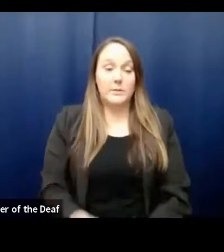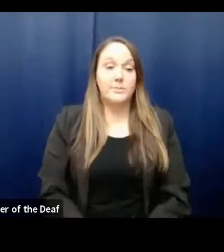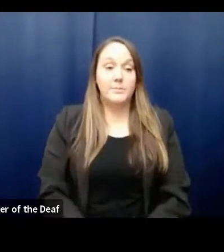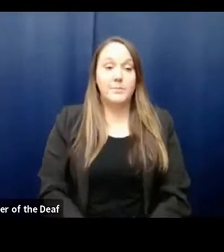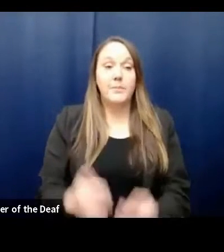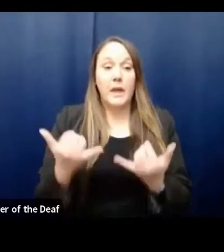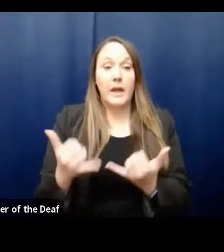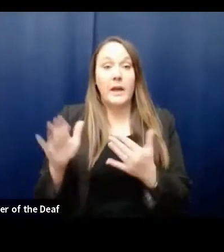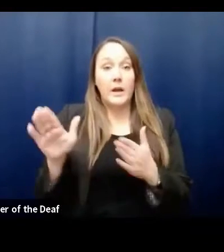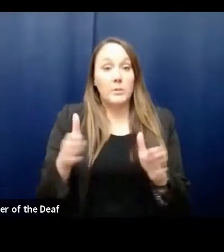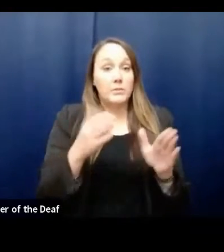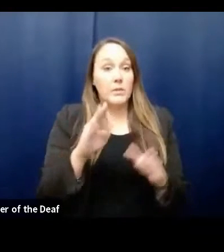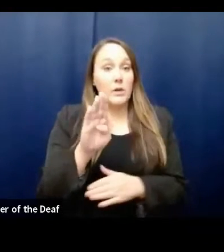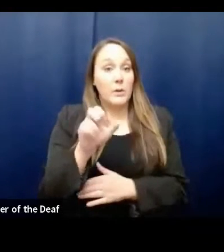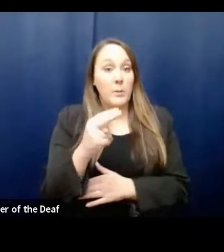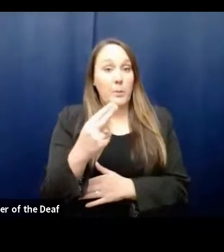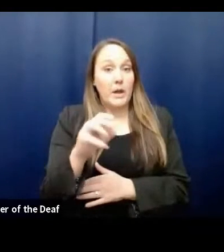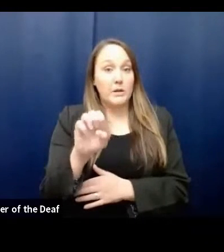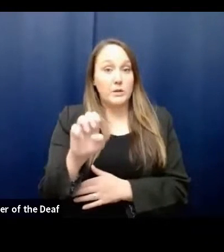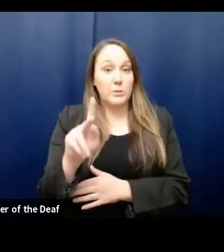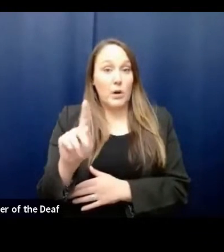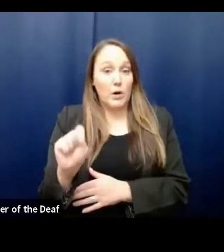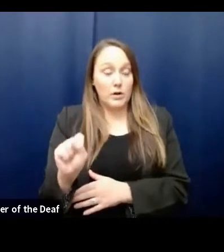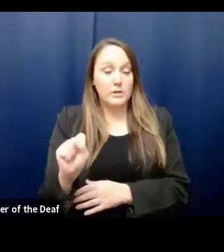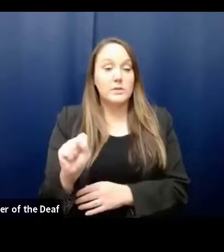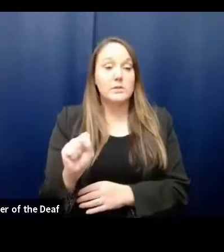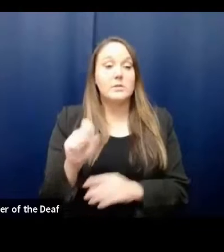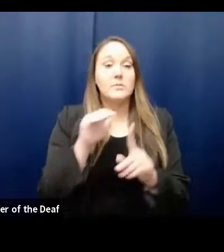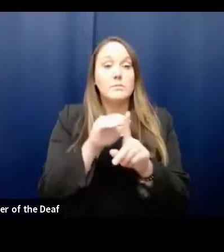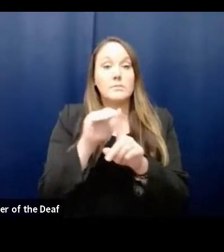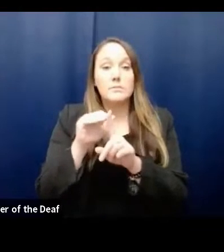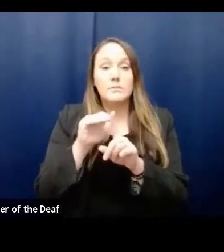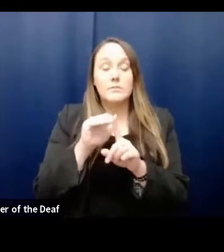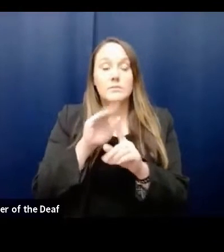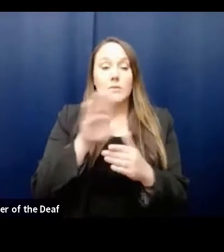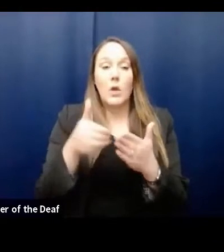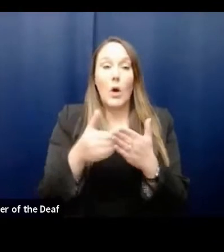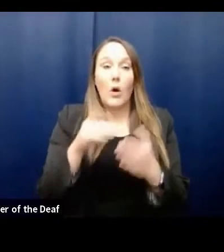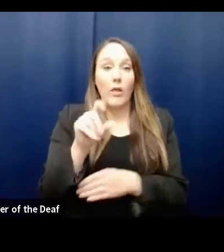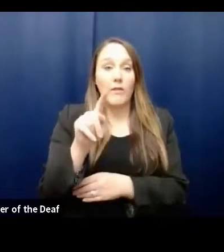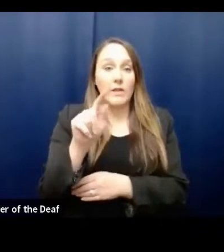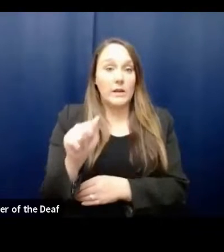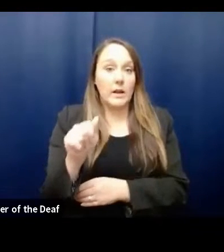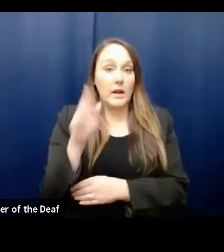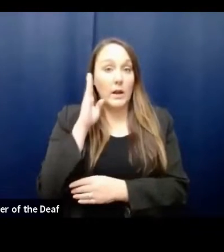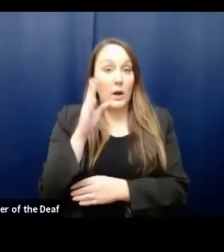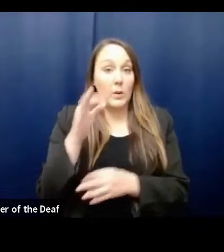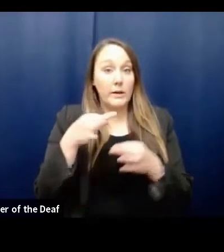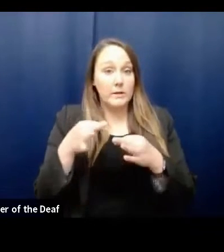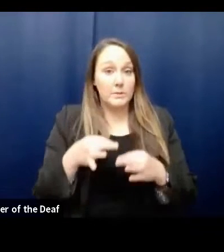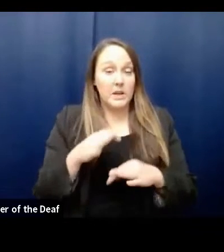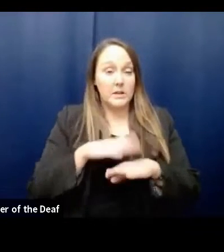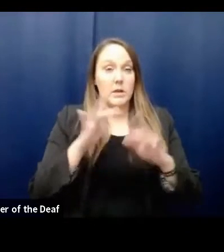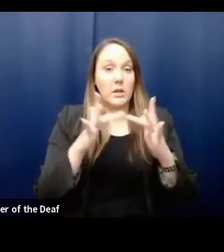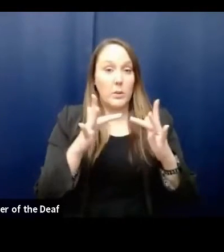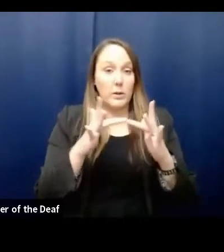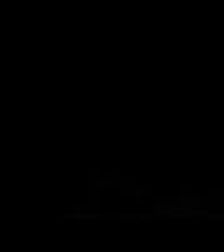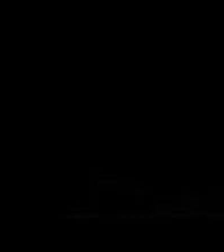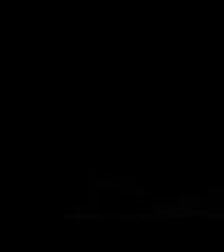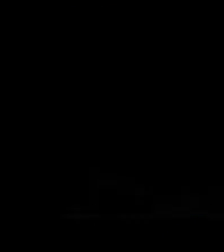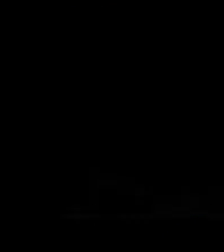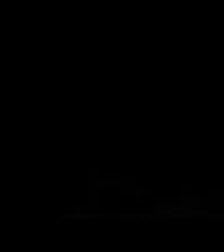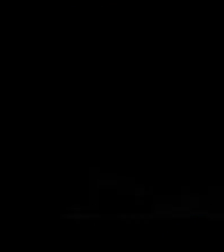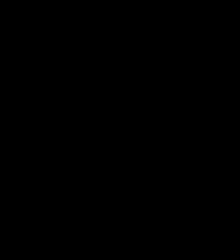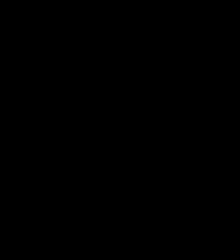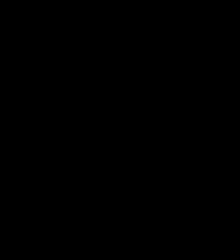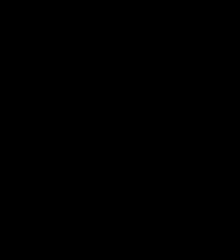Now we'll transition to the benchmarks. As a reminder, all of this data that we are going to talk about is on our website. You